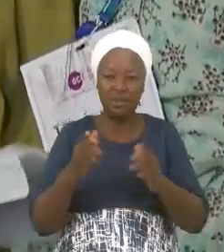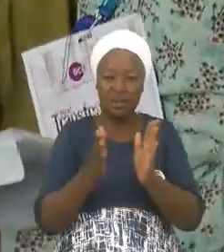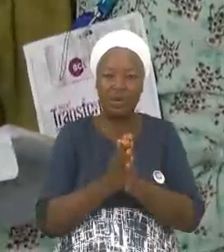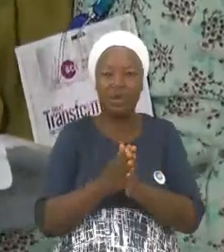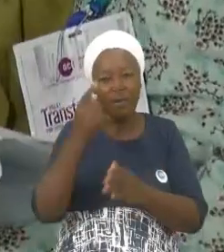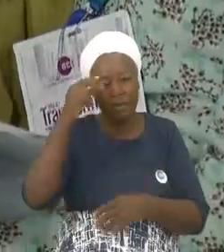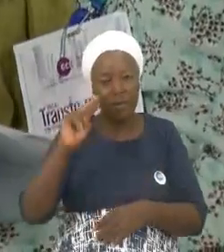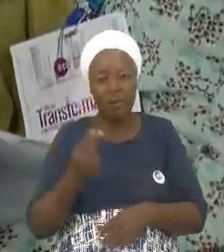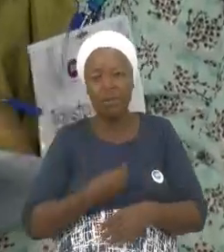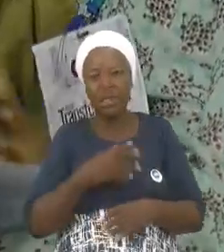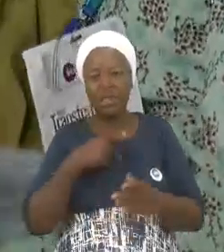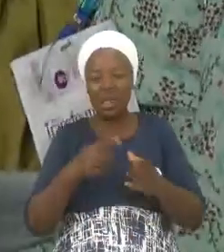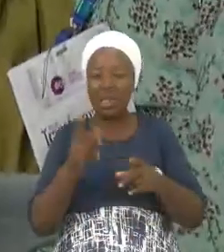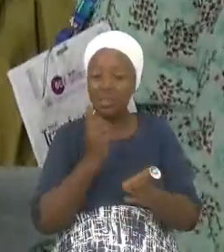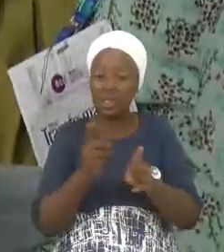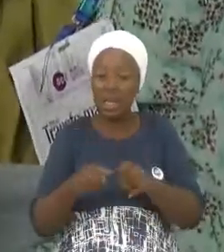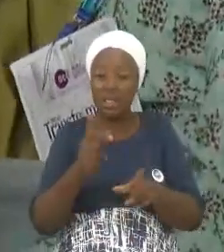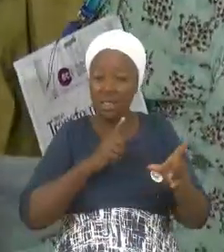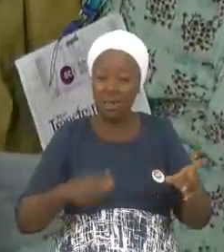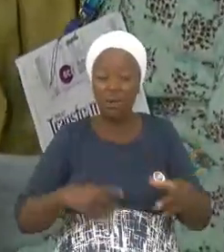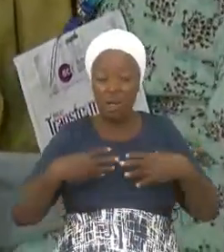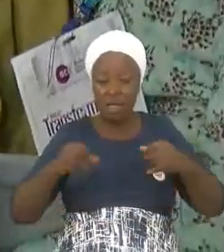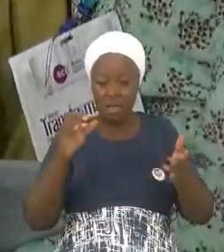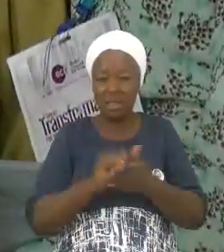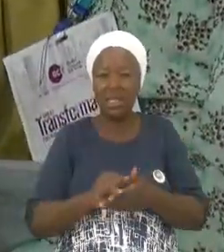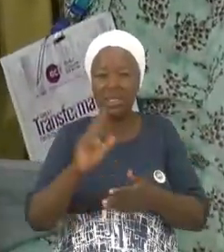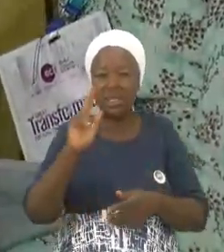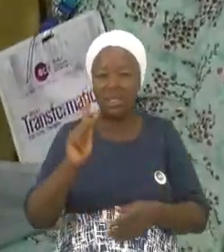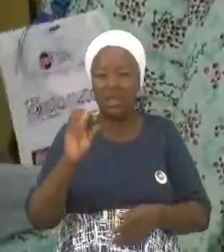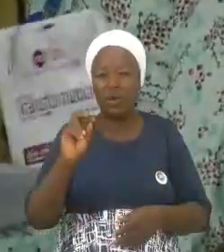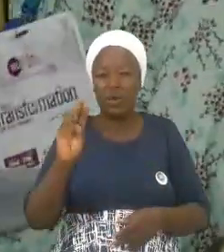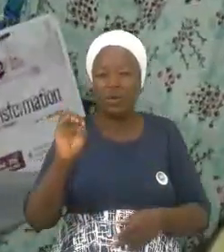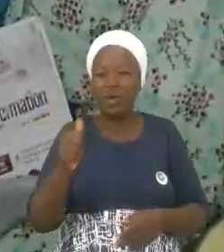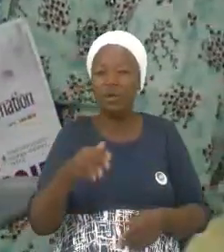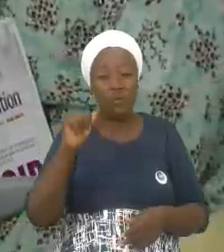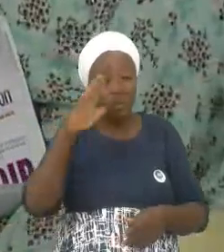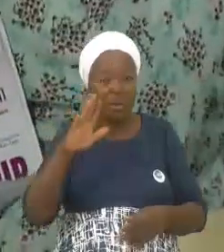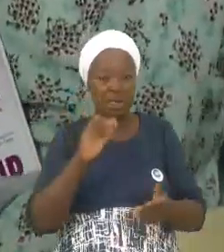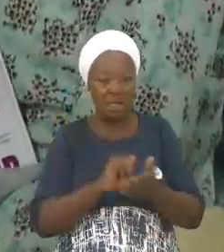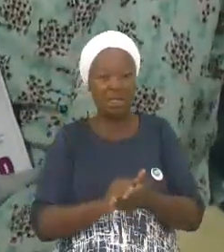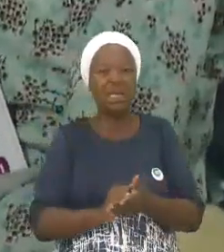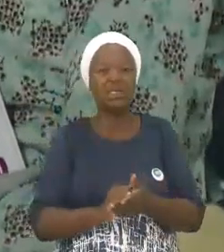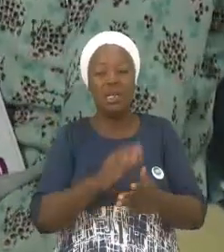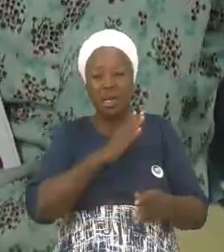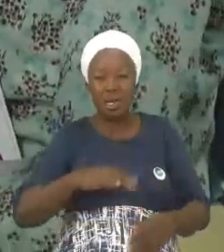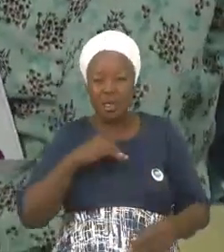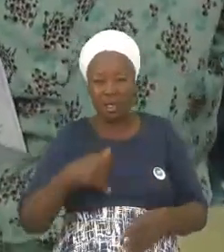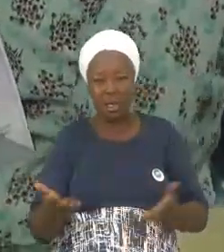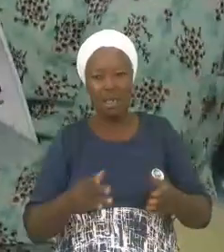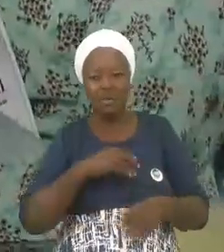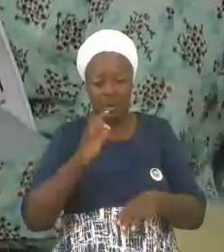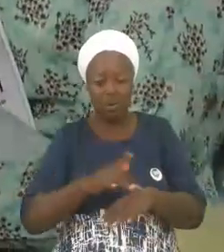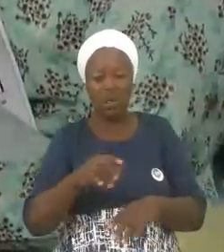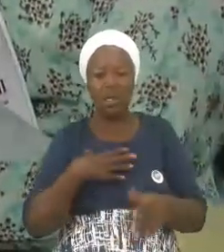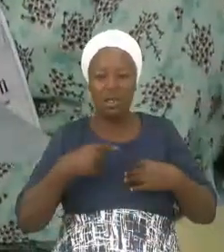Korean woman and that Moscow woman. That Lord is still here. He'll touch you and heal you tonight in